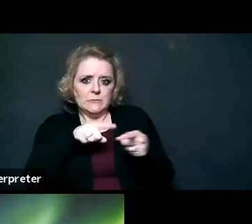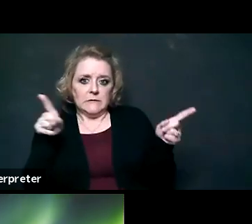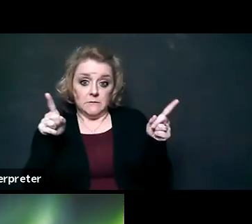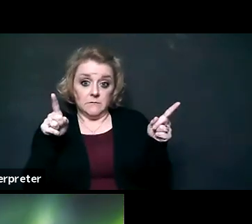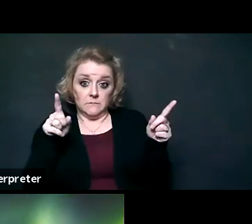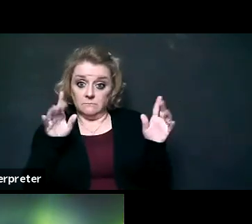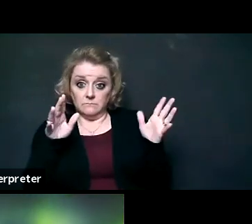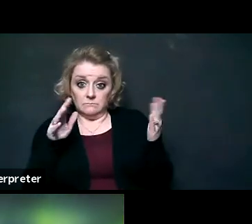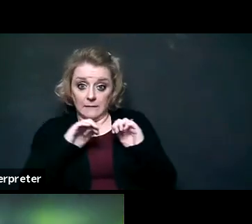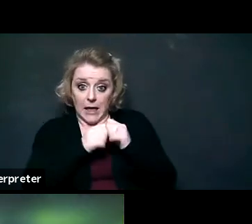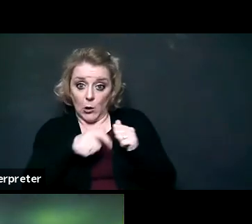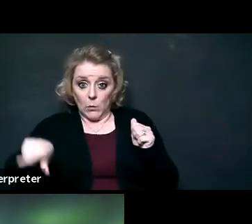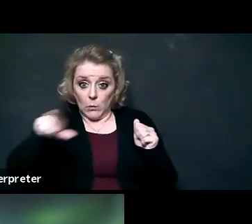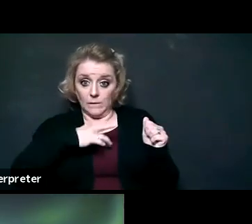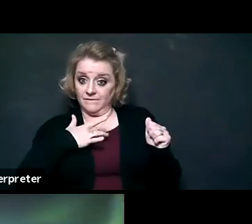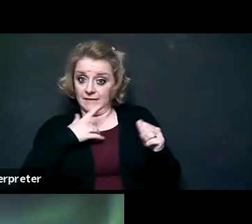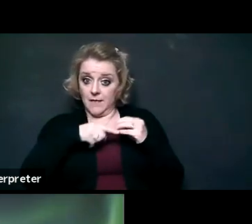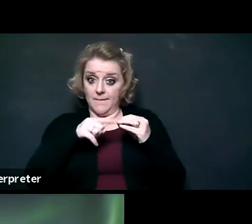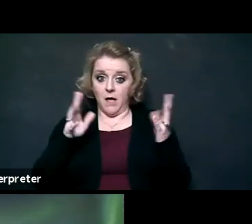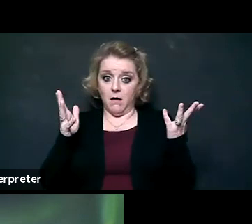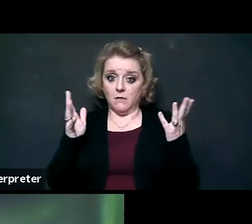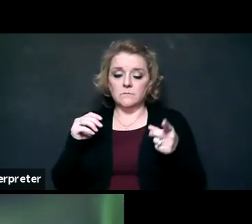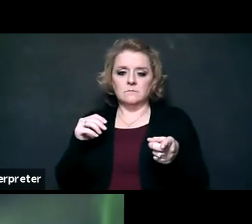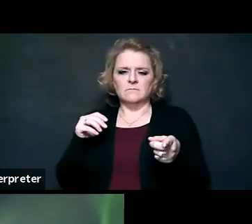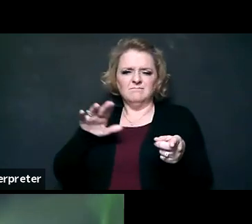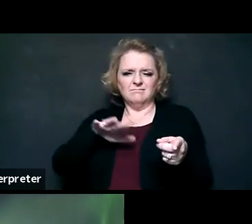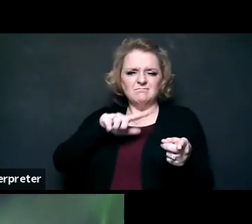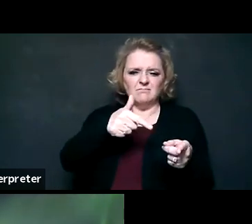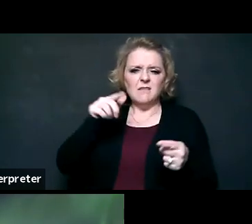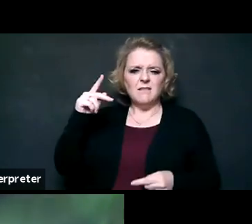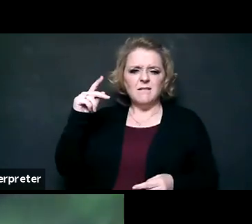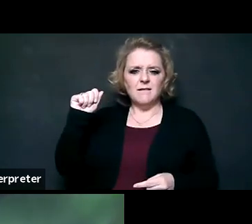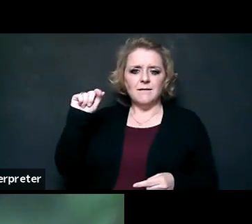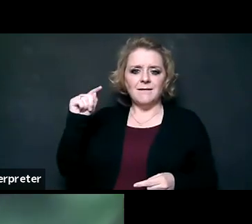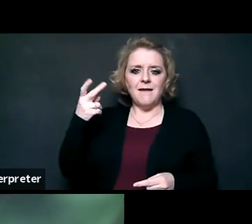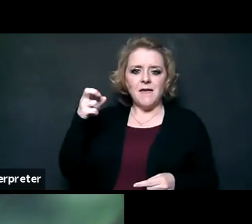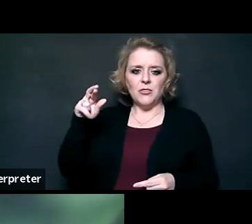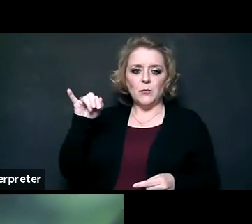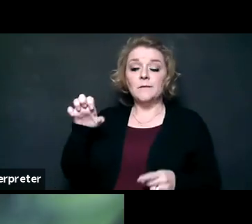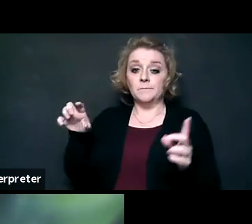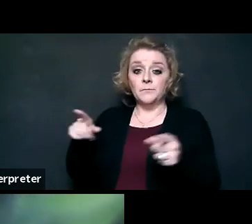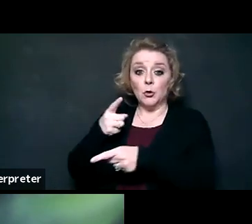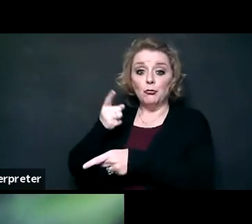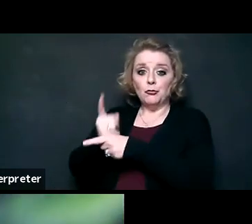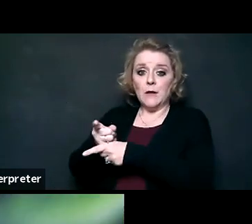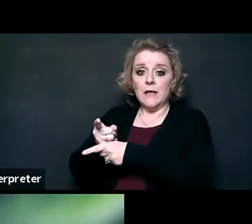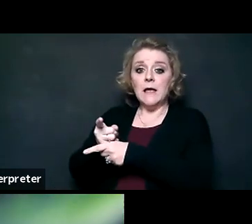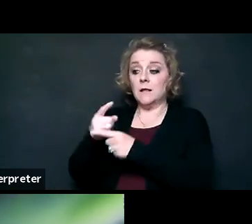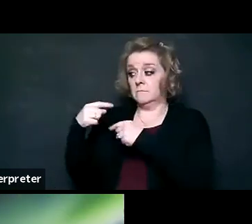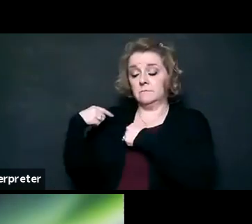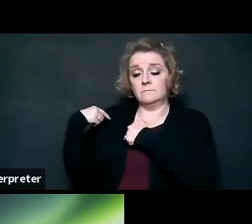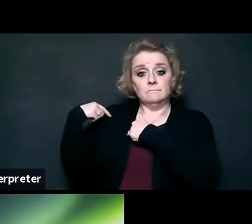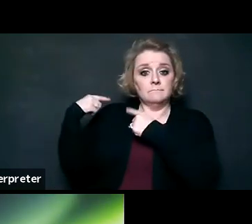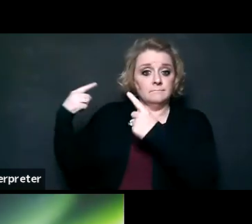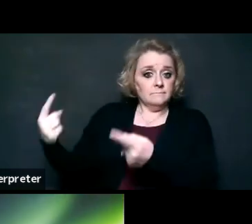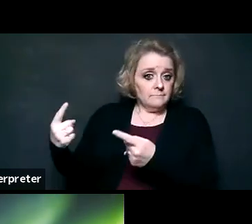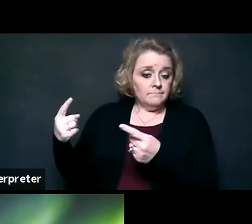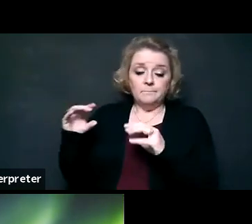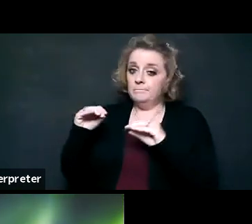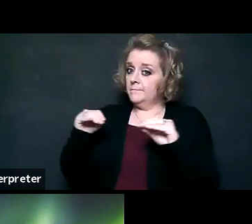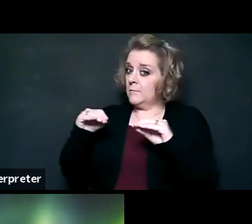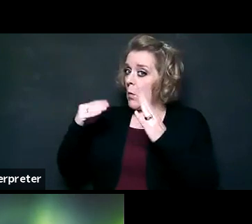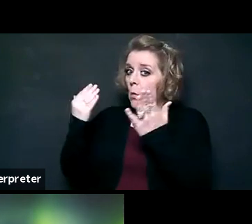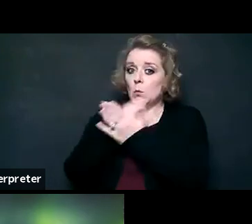that. Katherine, why don't you talk about that? That is correct. We haven't seen any